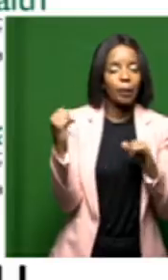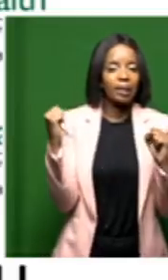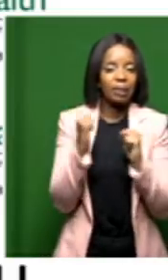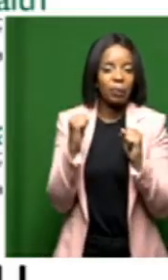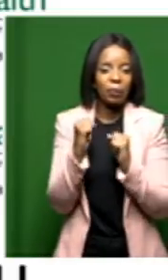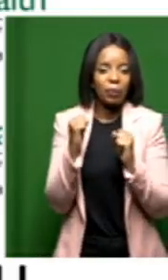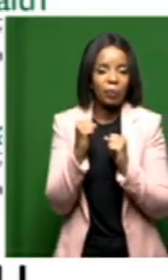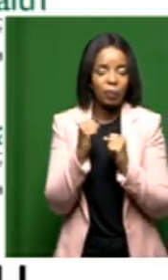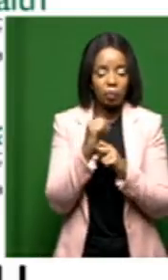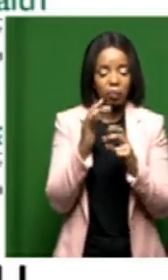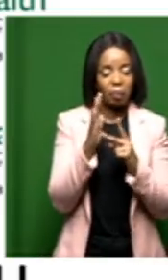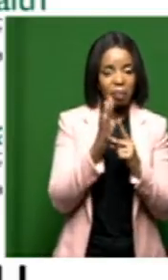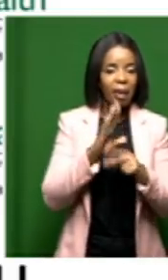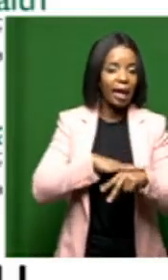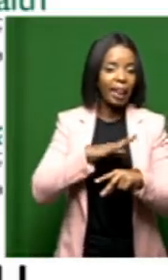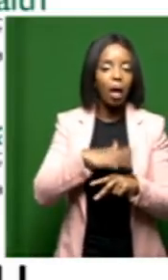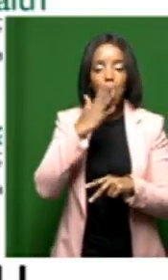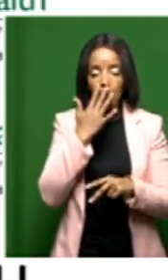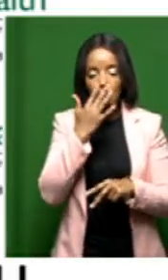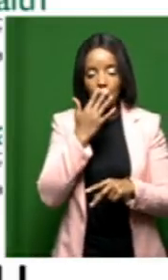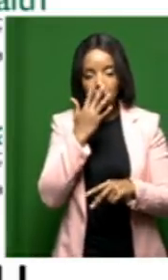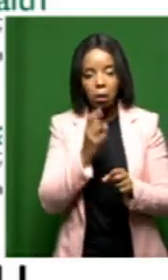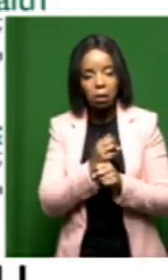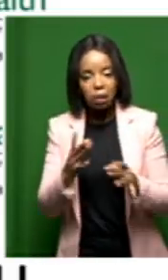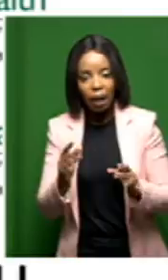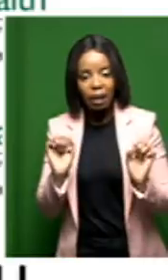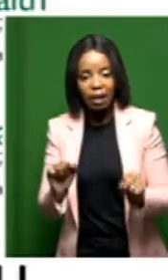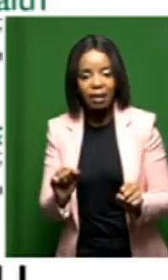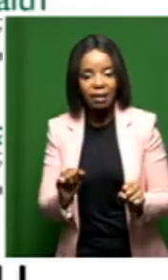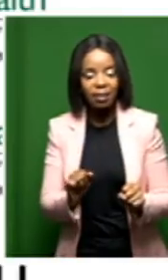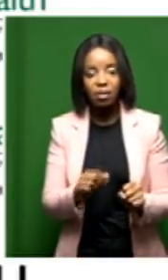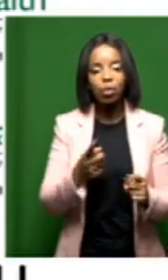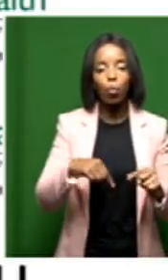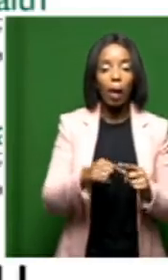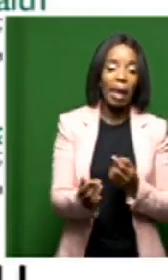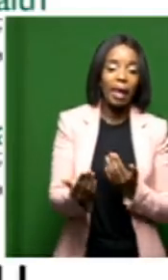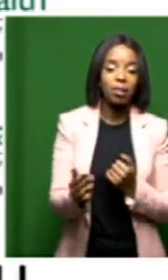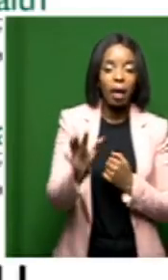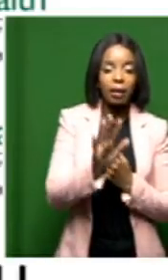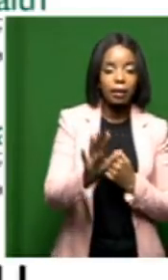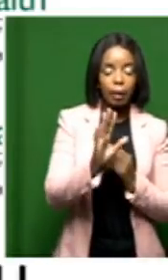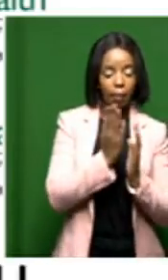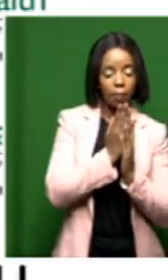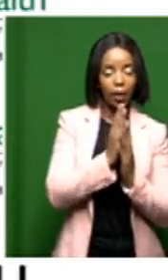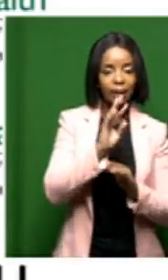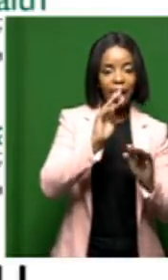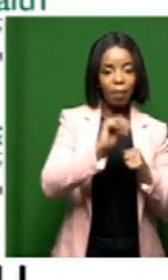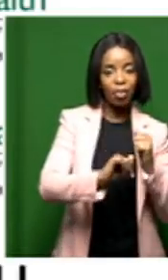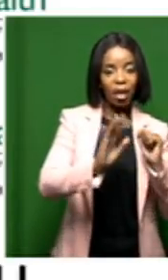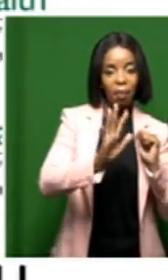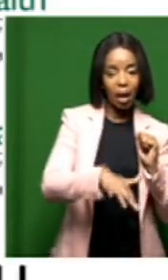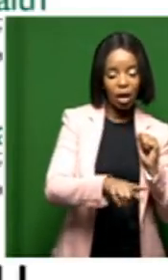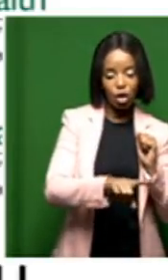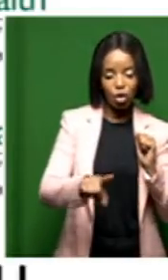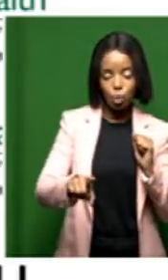flu season also starts, we expect that possibly middle to the end of May, going into winter. Yeah. That's when